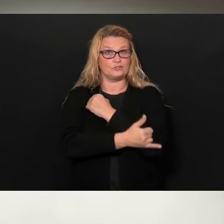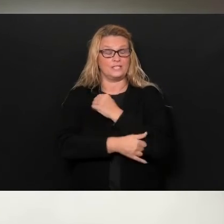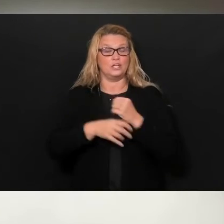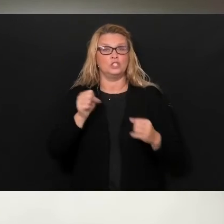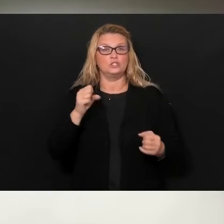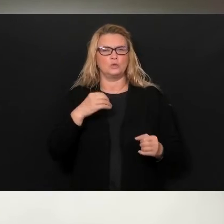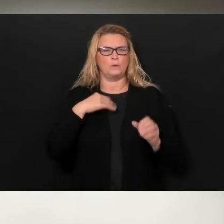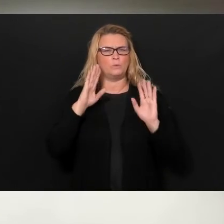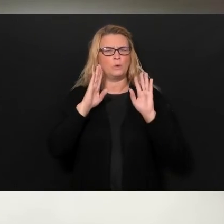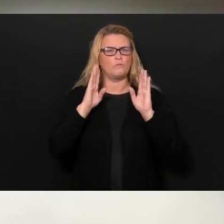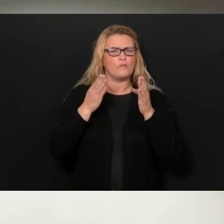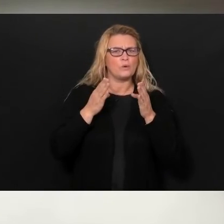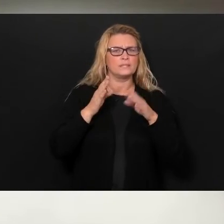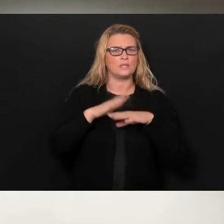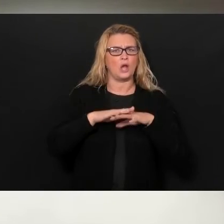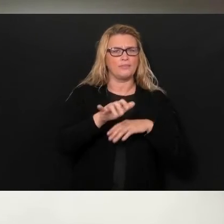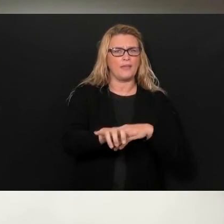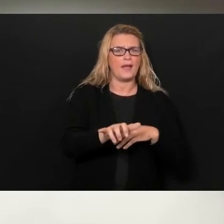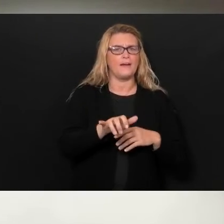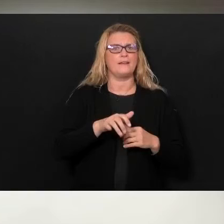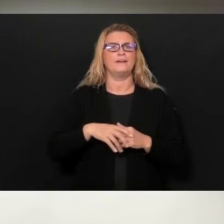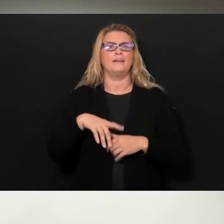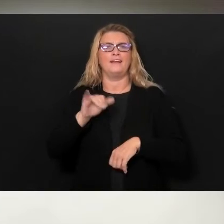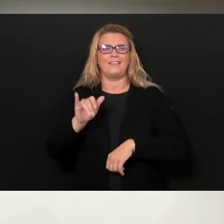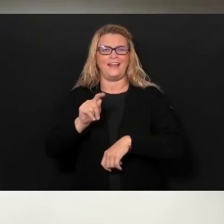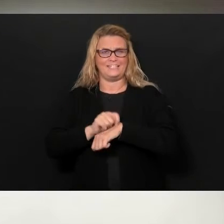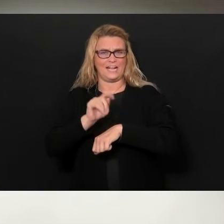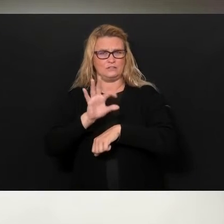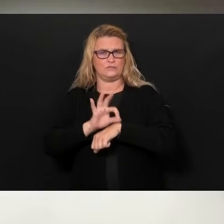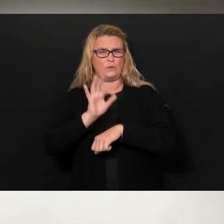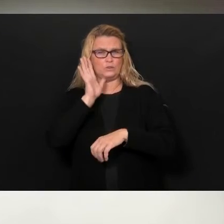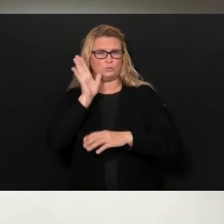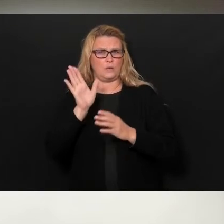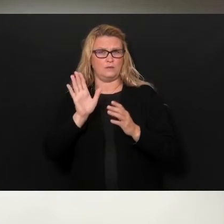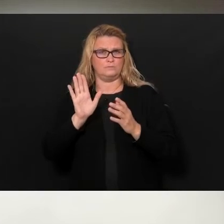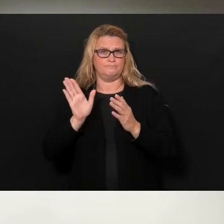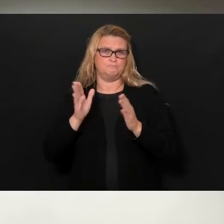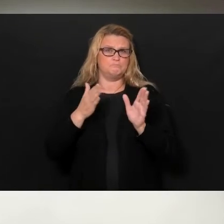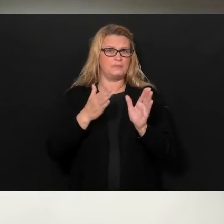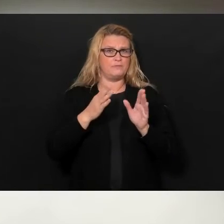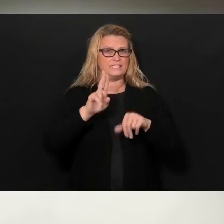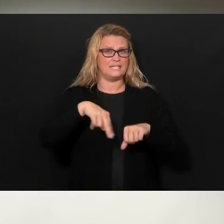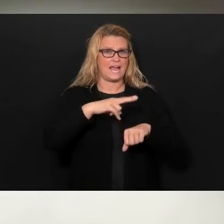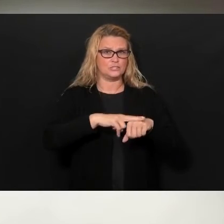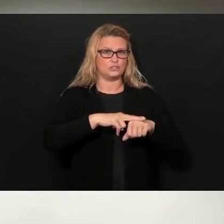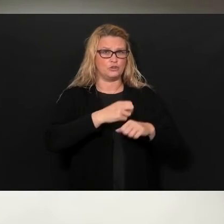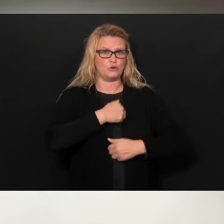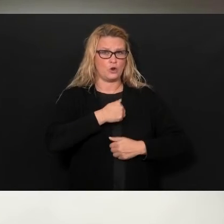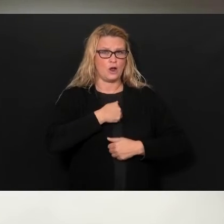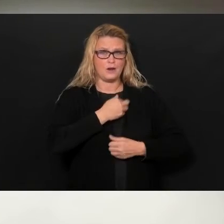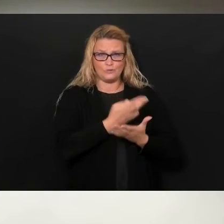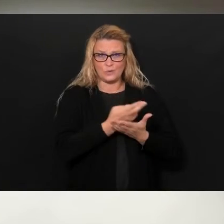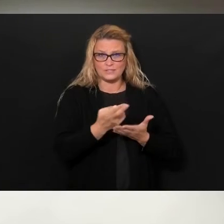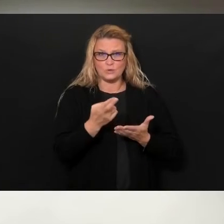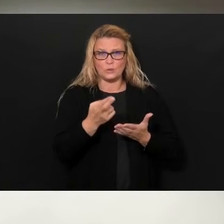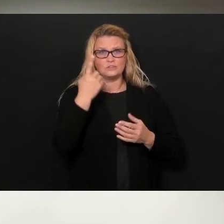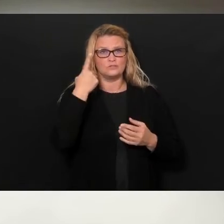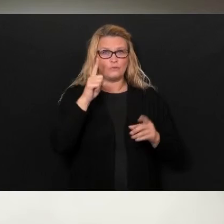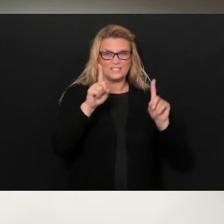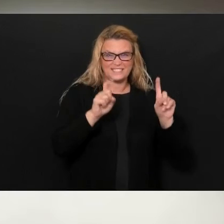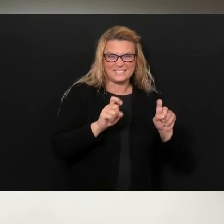on that. The Interagency Task Force will begin to pivot some National Guard resources from